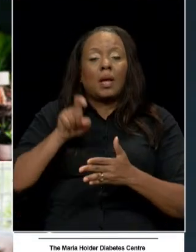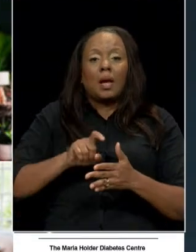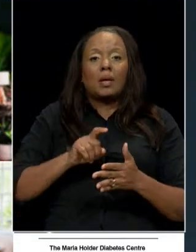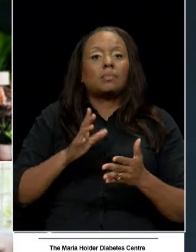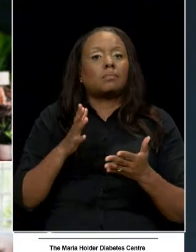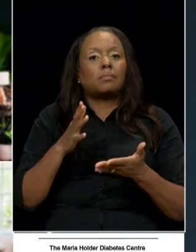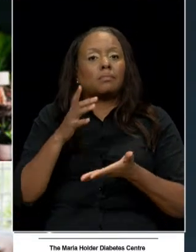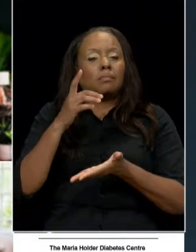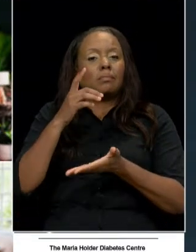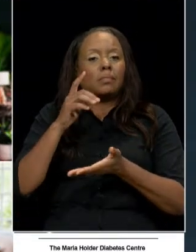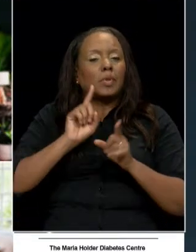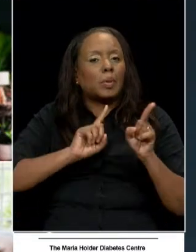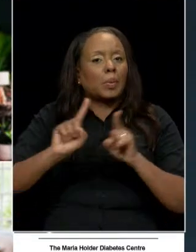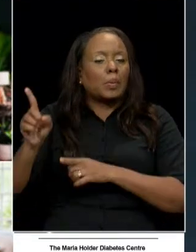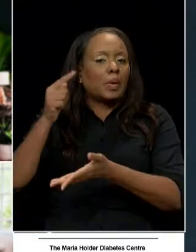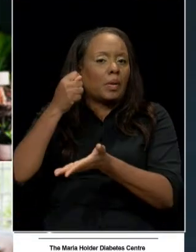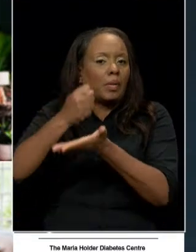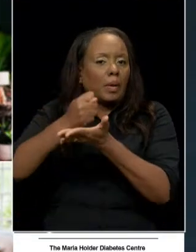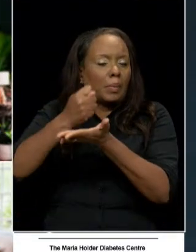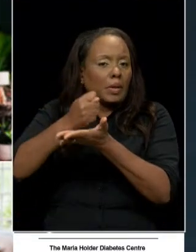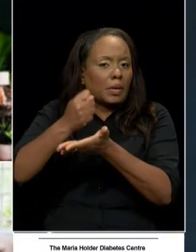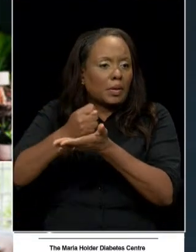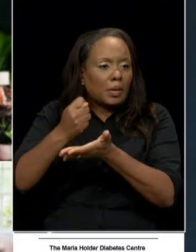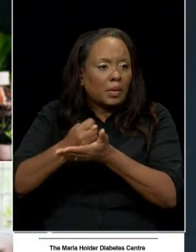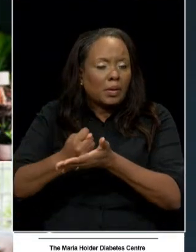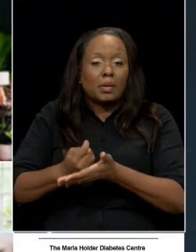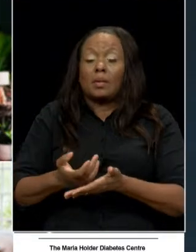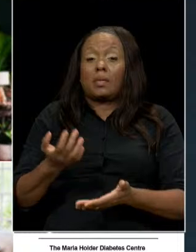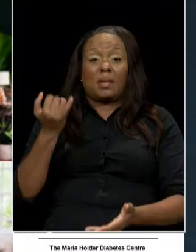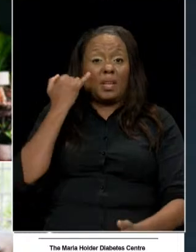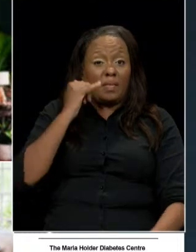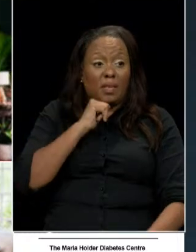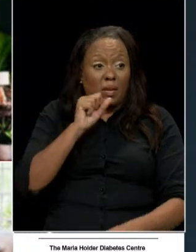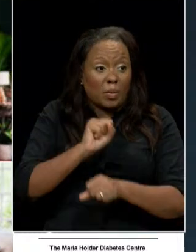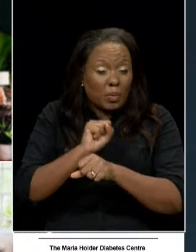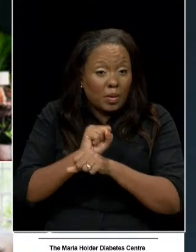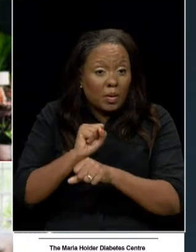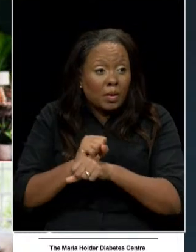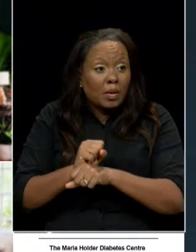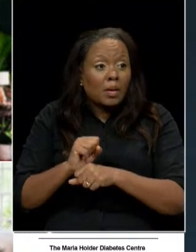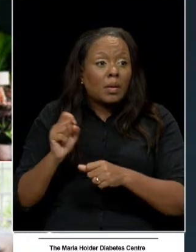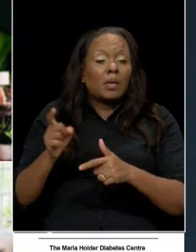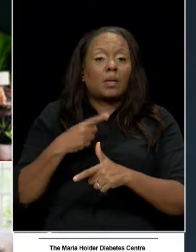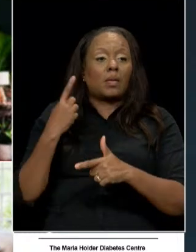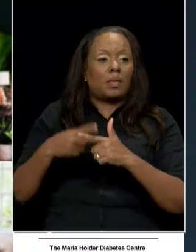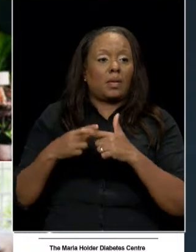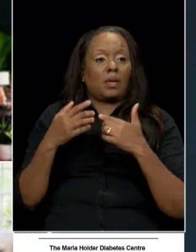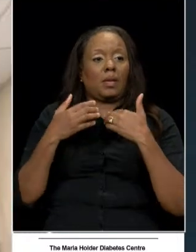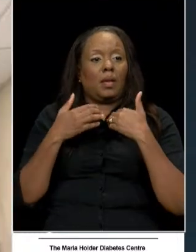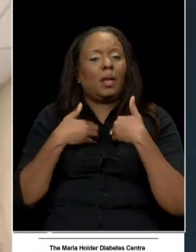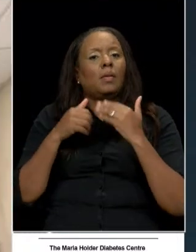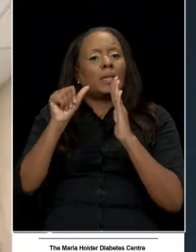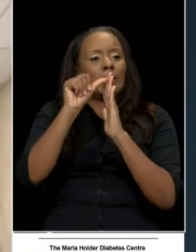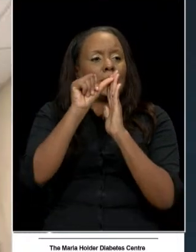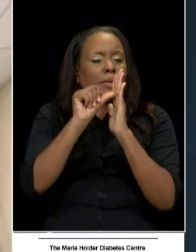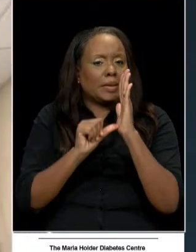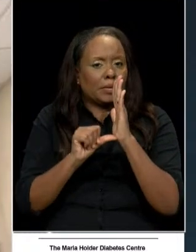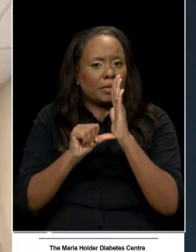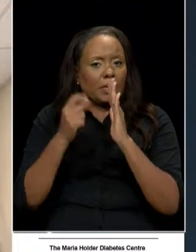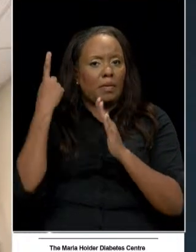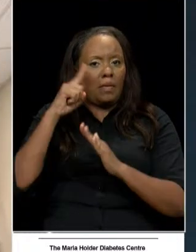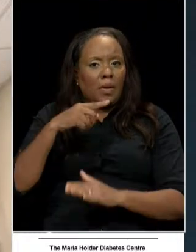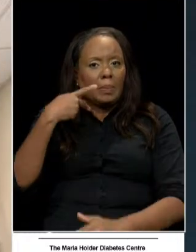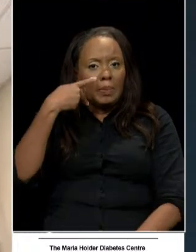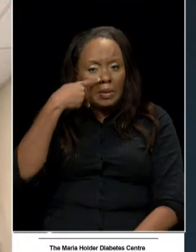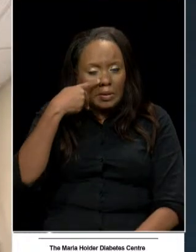well. And unfortunately, if all thing else fails, we then have to look at things like penile implants. But I want to